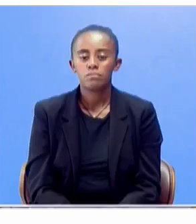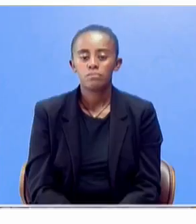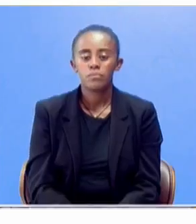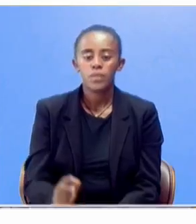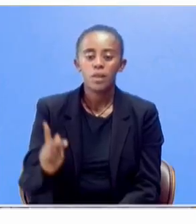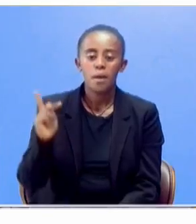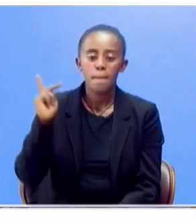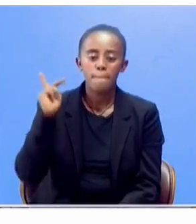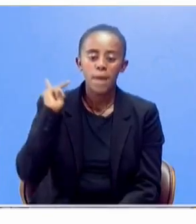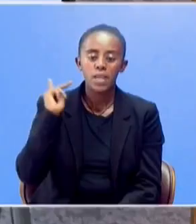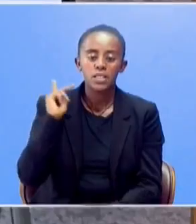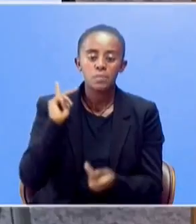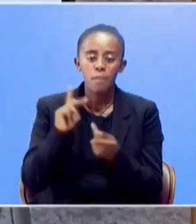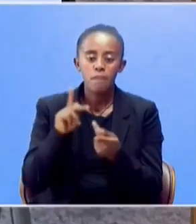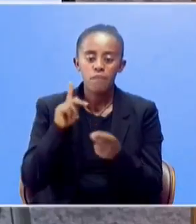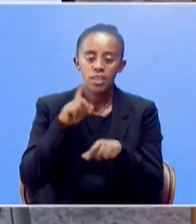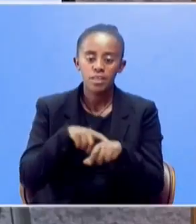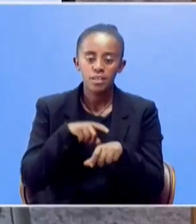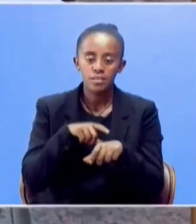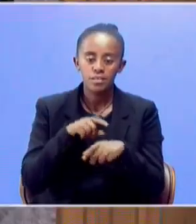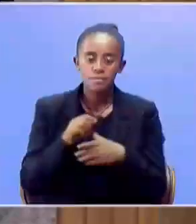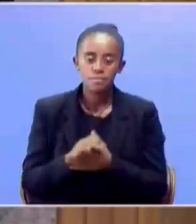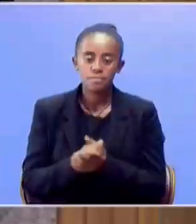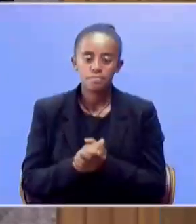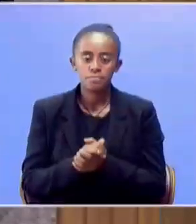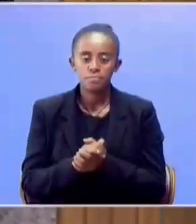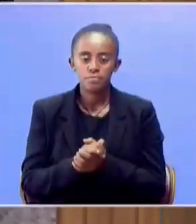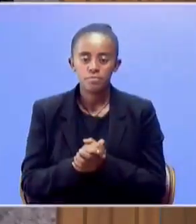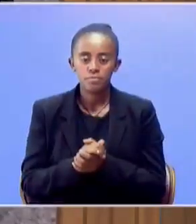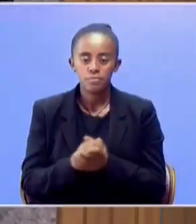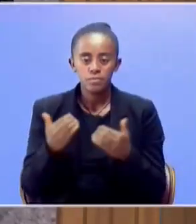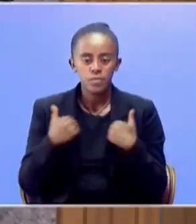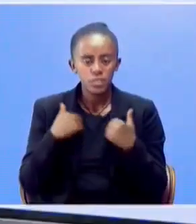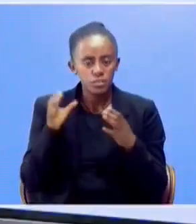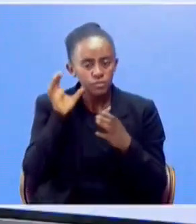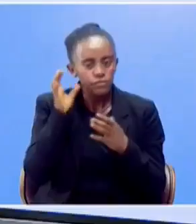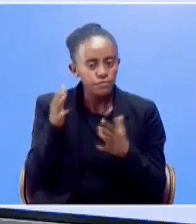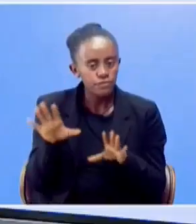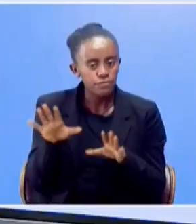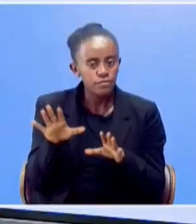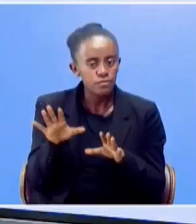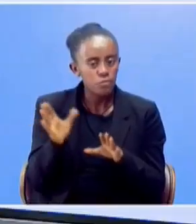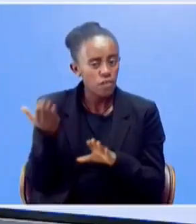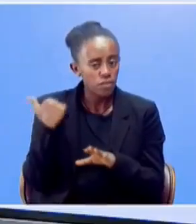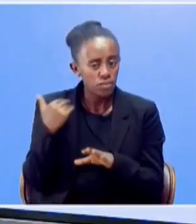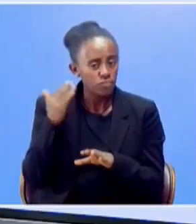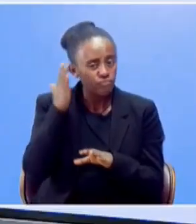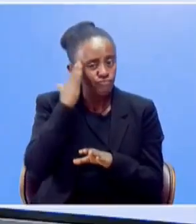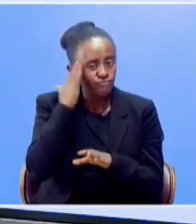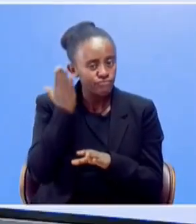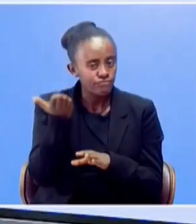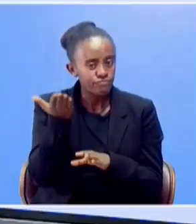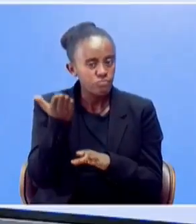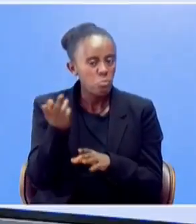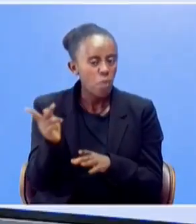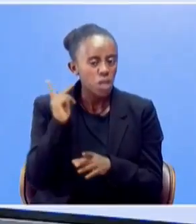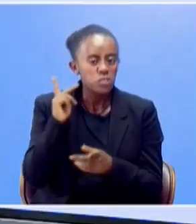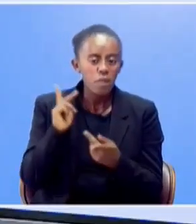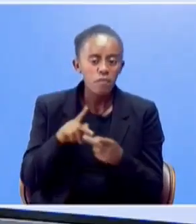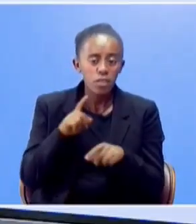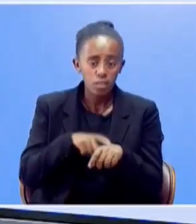Past perfect tense. Have you ever heard about this tense before? Past perfect tense?